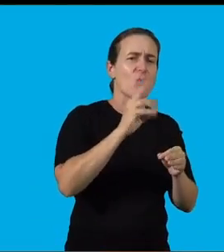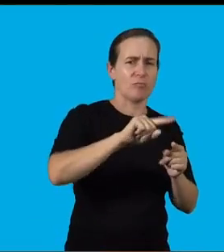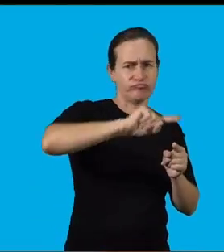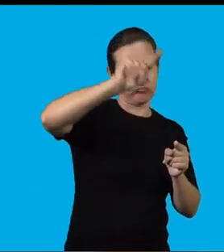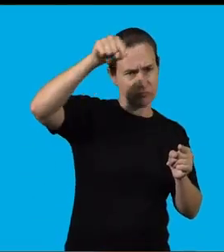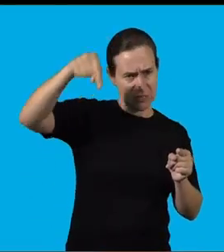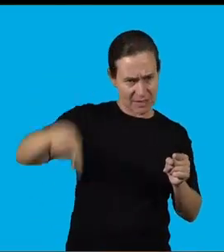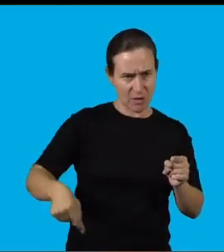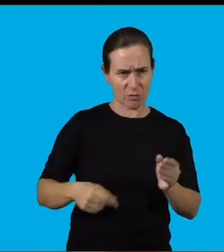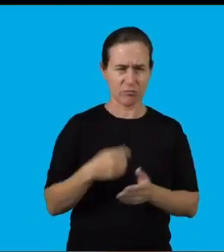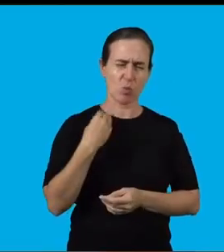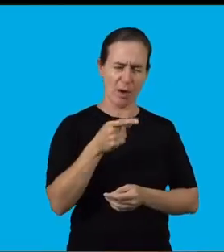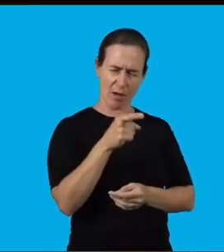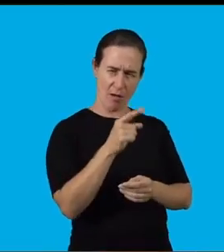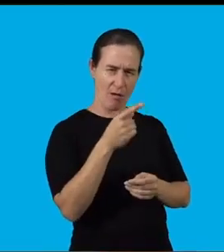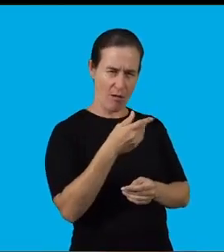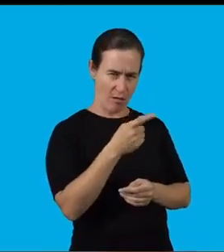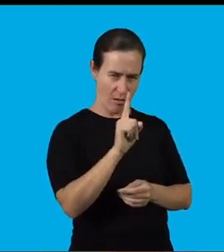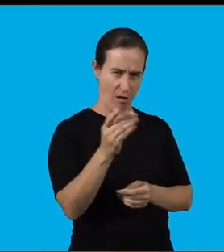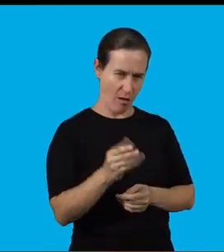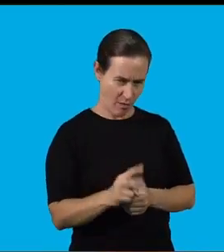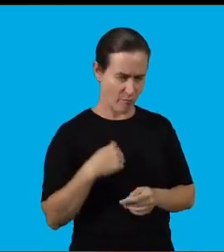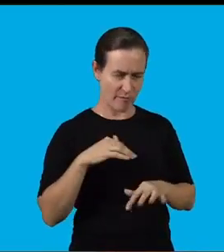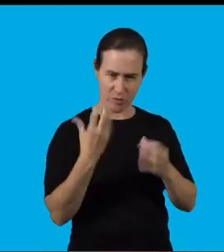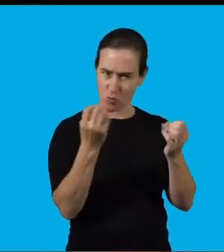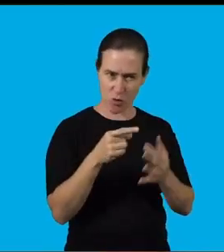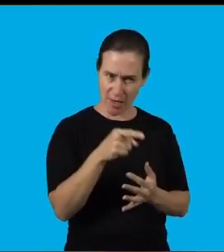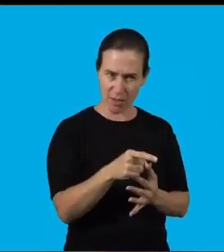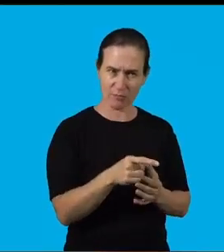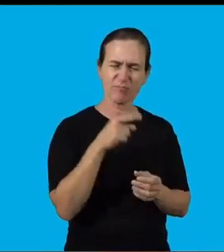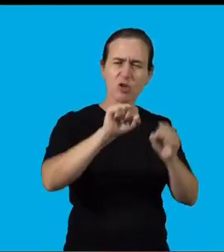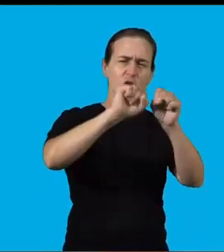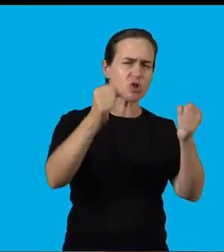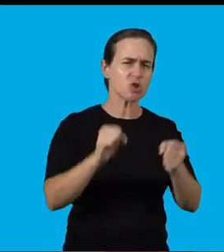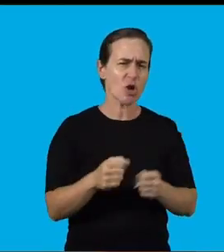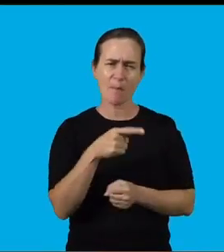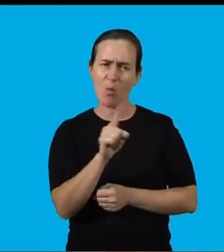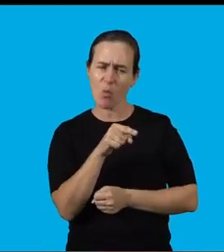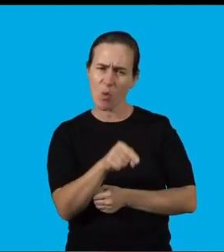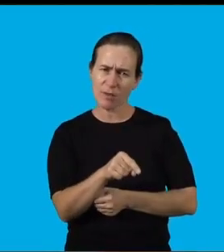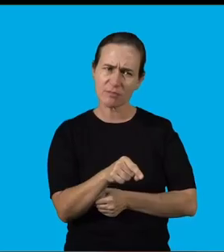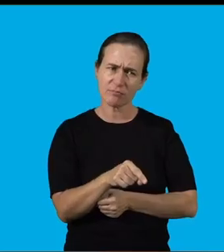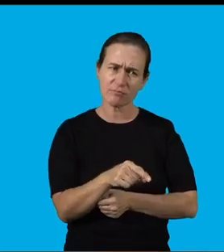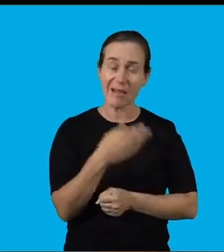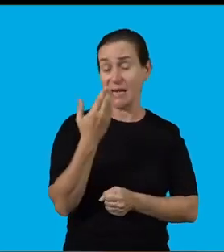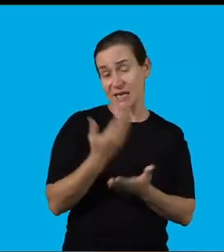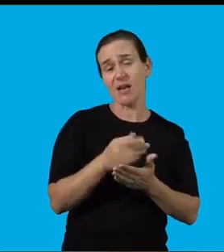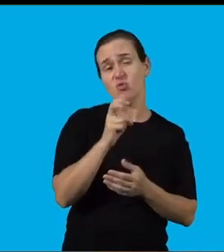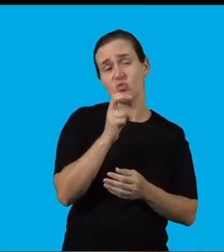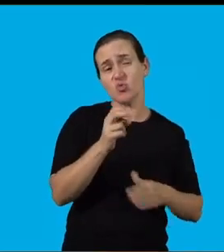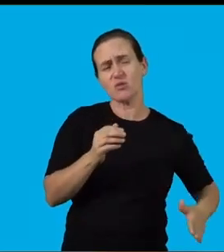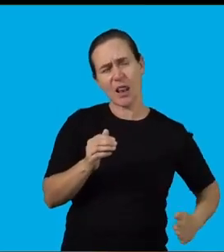we had a half, which was sitting somewhere here. Okay. And we're looking at the shape of the graph. You can also use